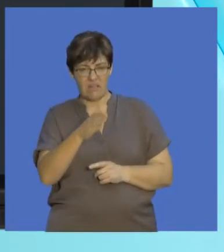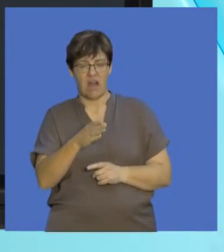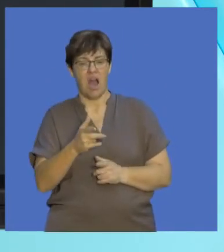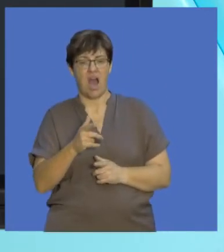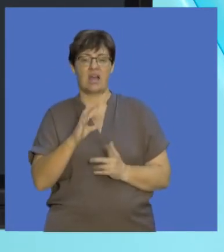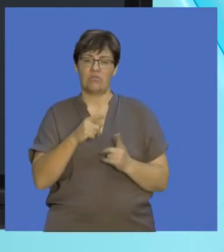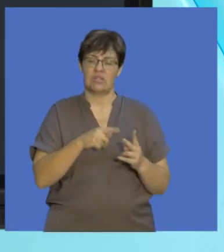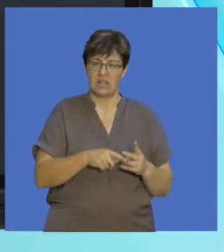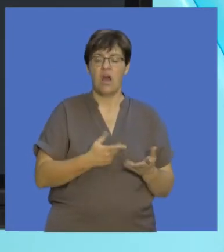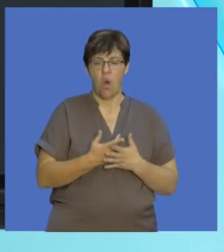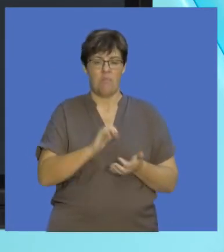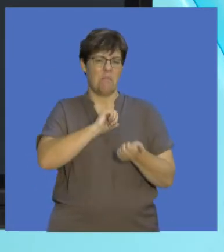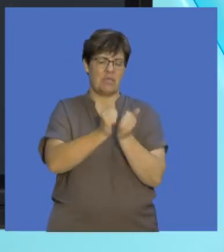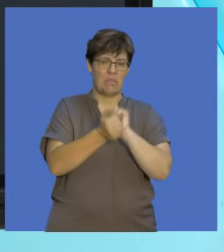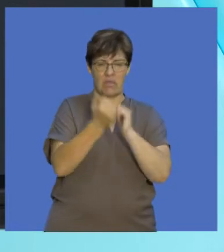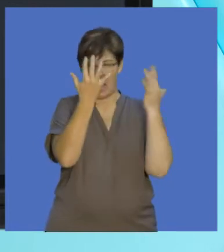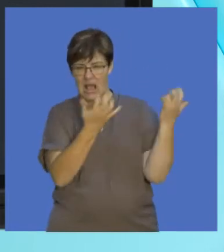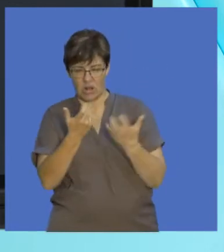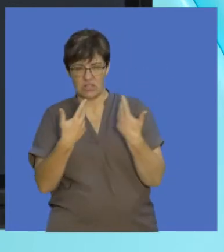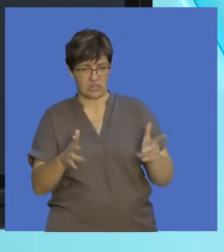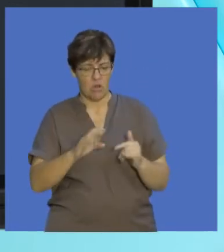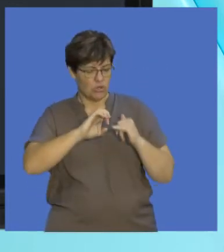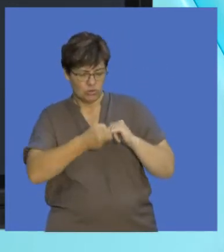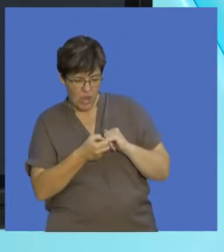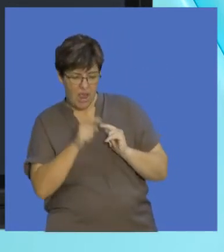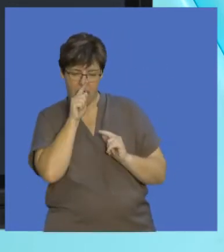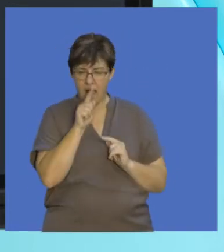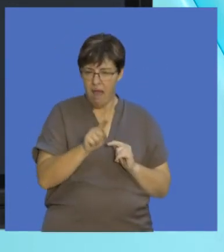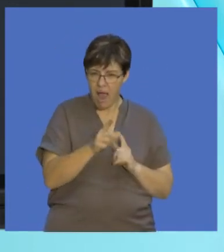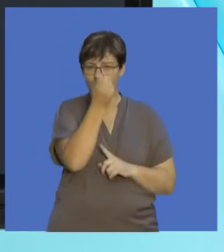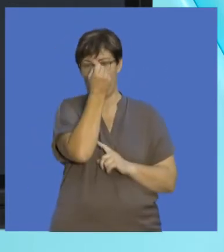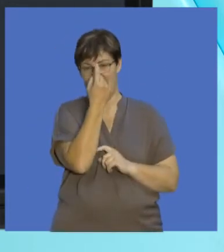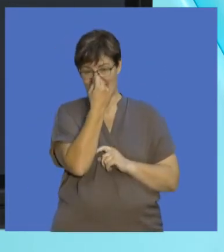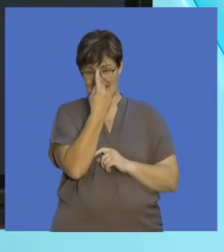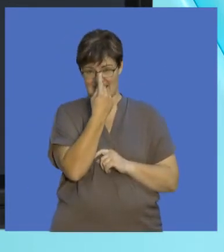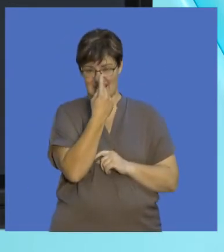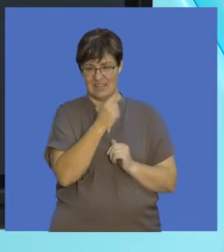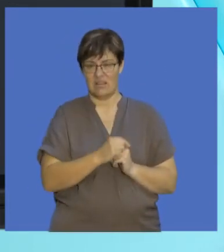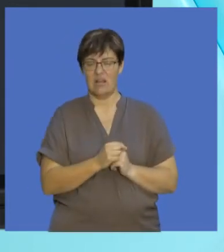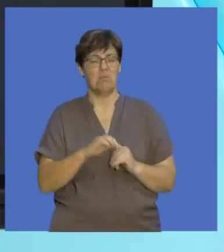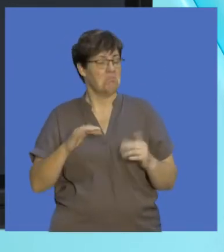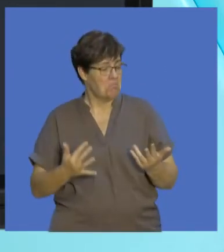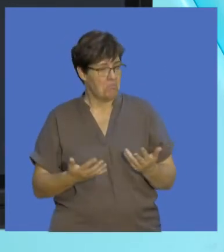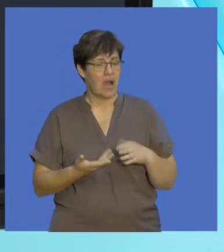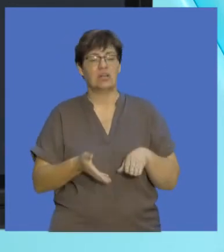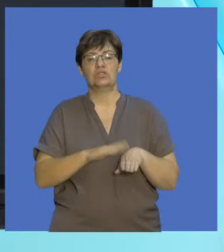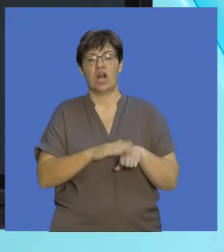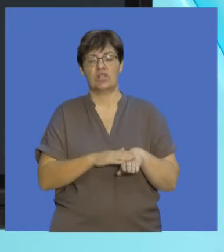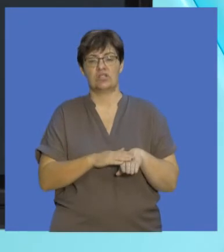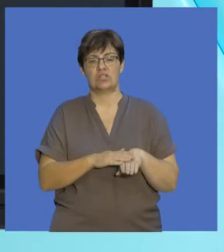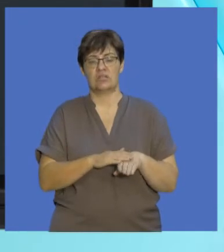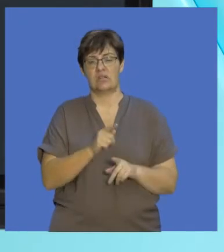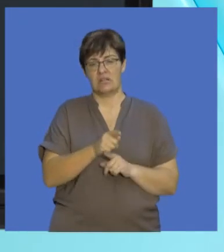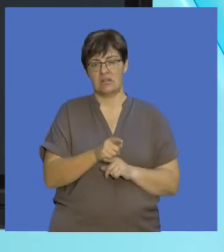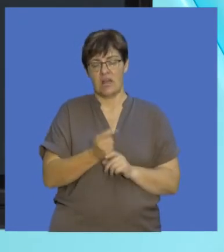of current in terms of, the mathematical calculations and try to bring in some form of understanding to say, okay, how does amount